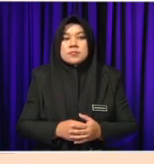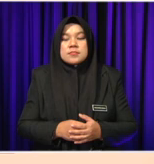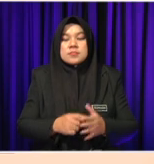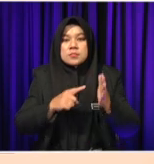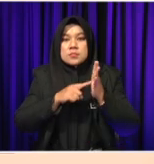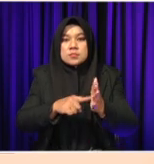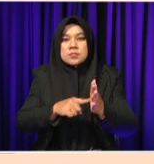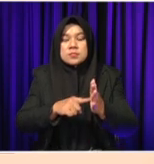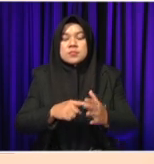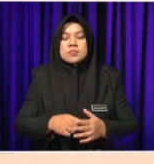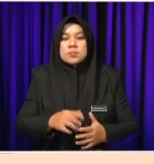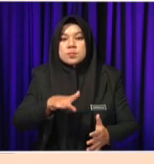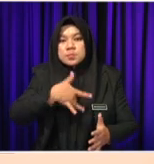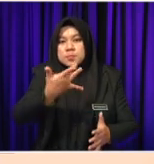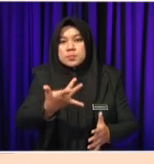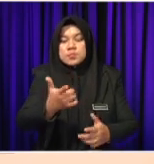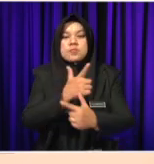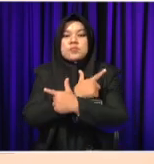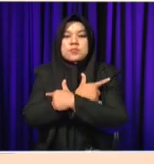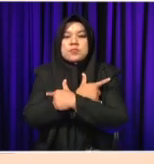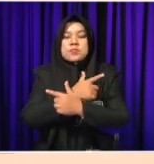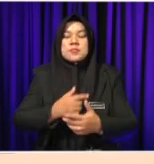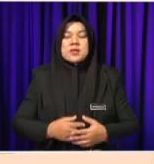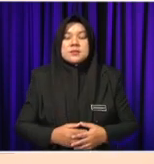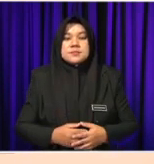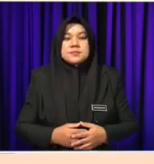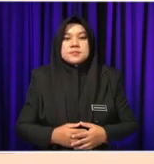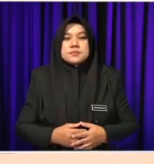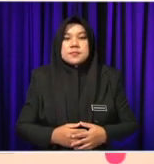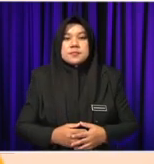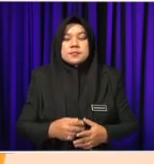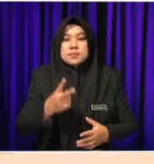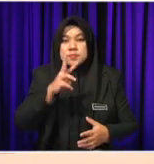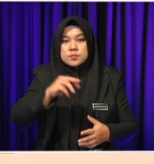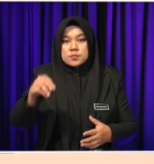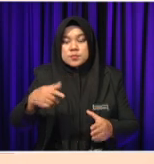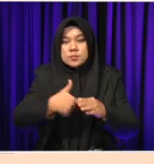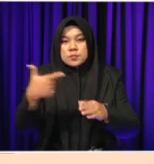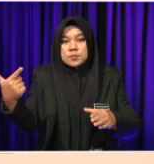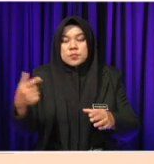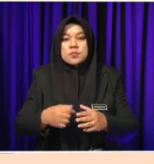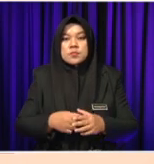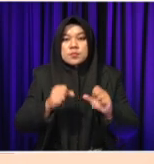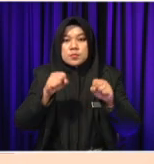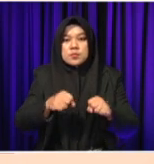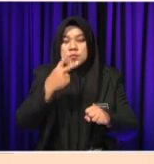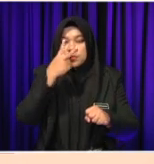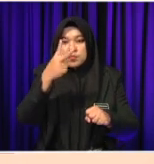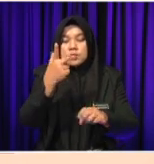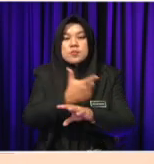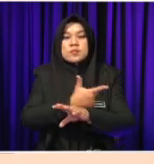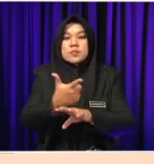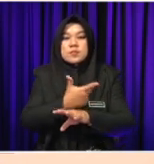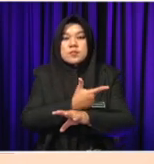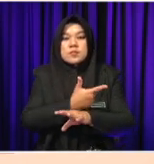expressed us on the emotions on love. Good job, Mira. Wow. And for the viewers out there, you guys can always look at the song lyrics on your